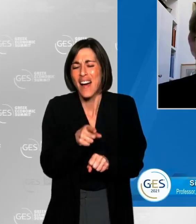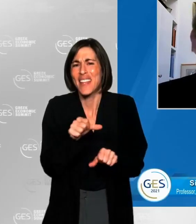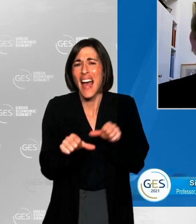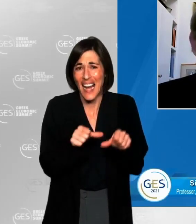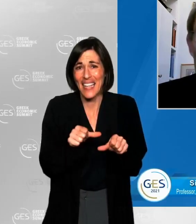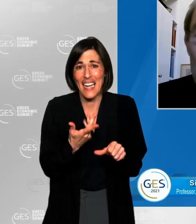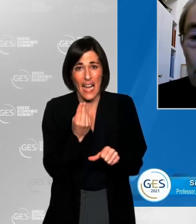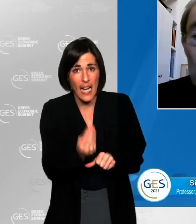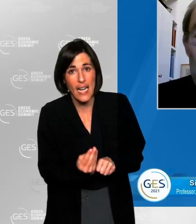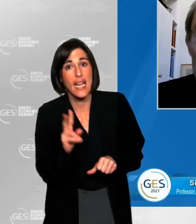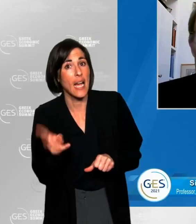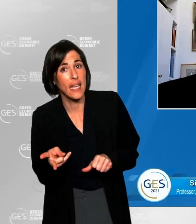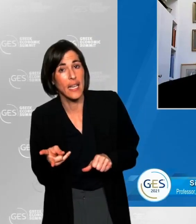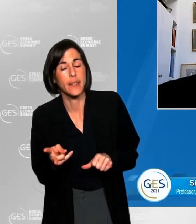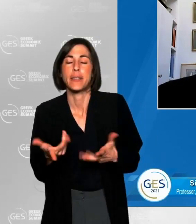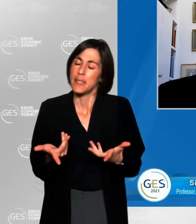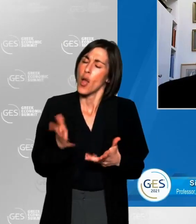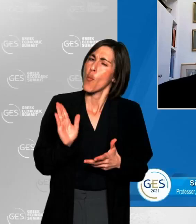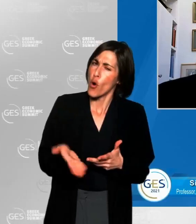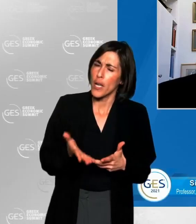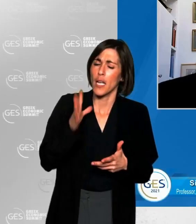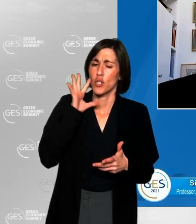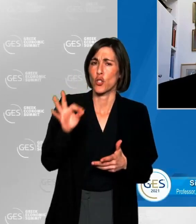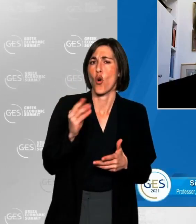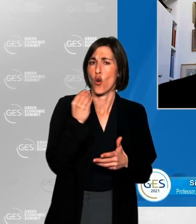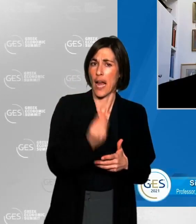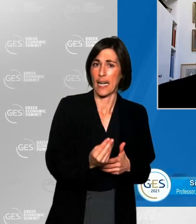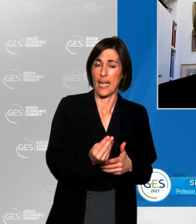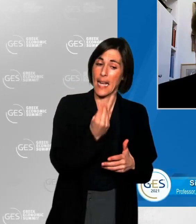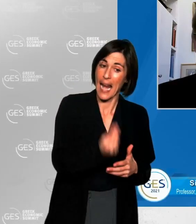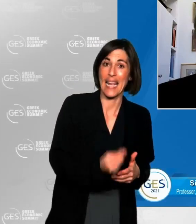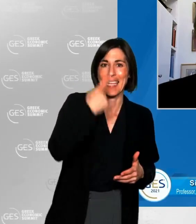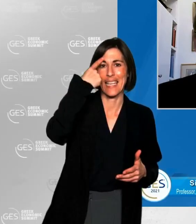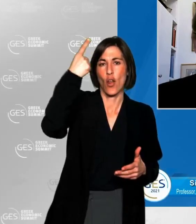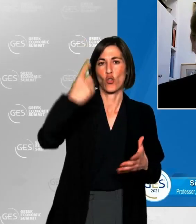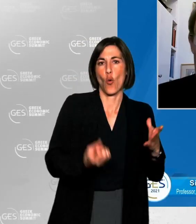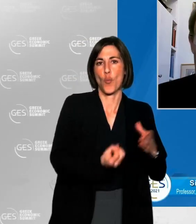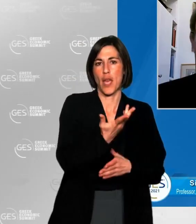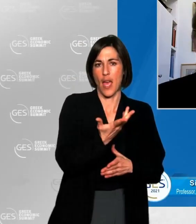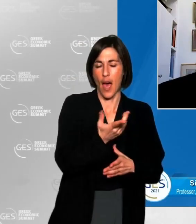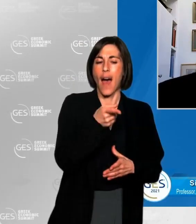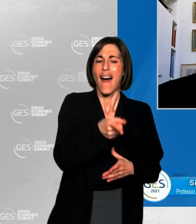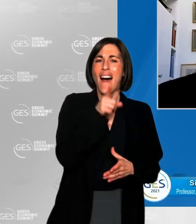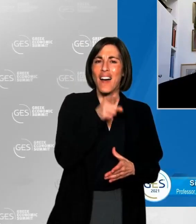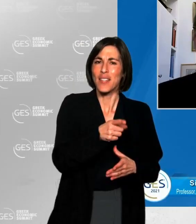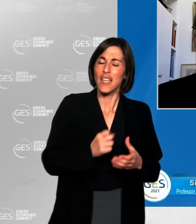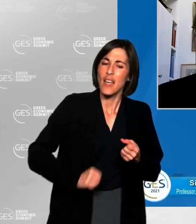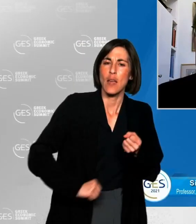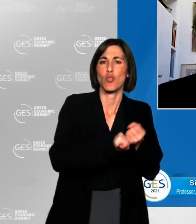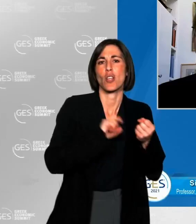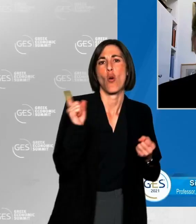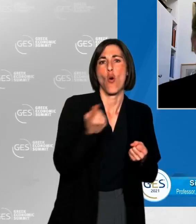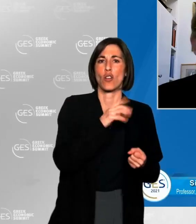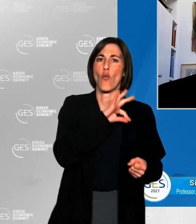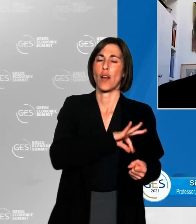be, as I was saying before, and good innovation is one that ensures that workers benefit from through good work and not through transfers. There